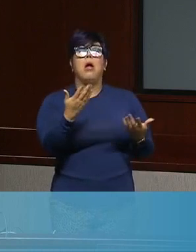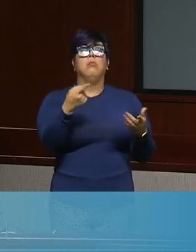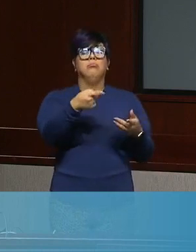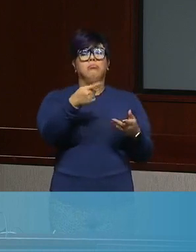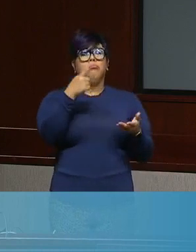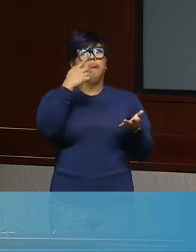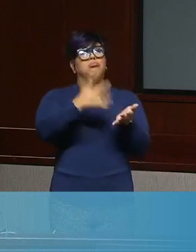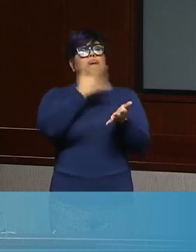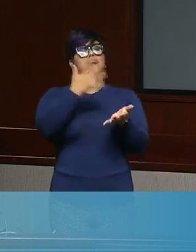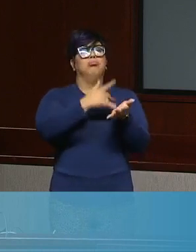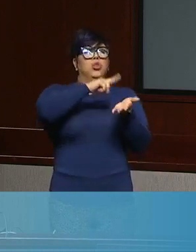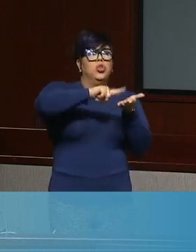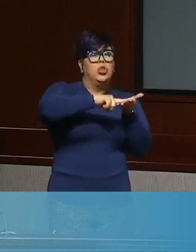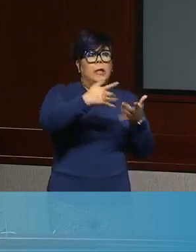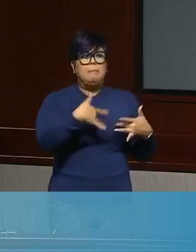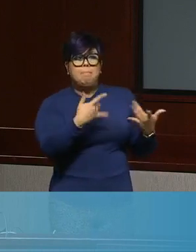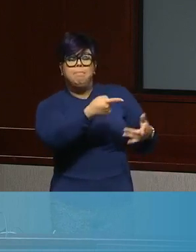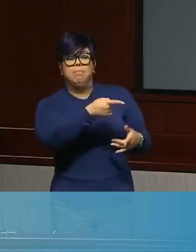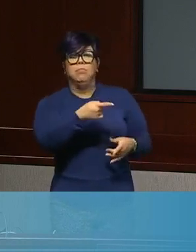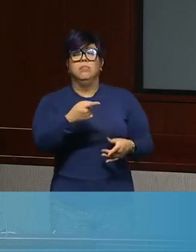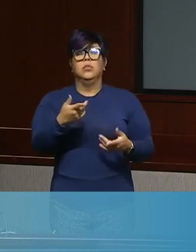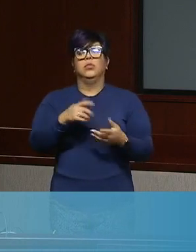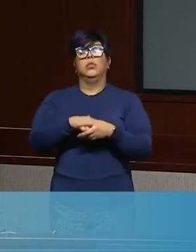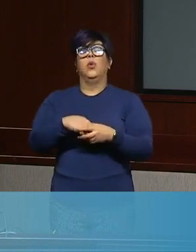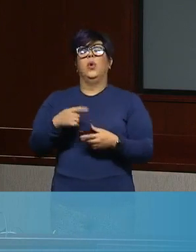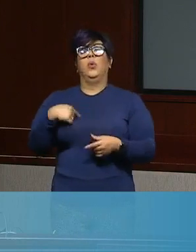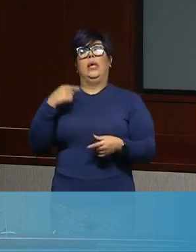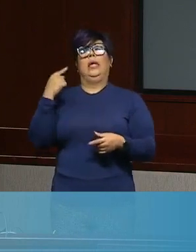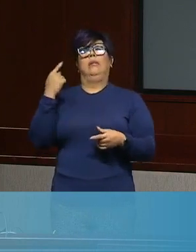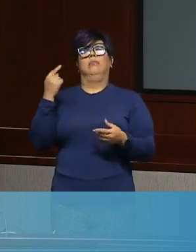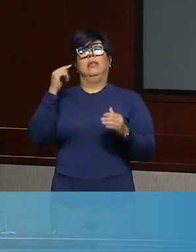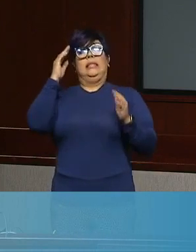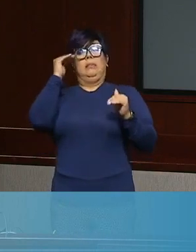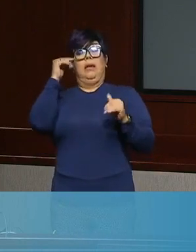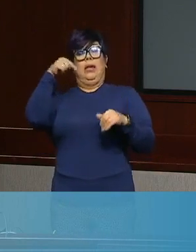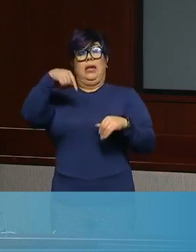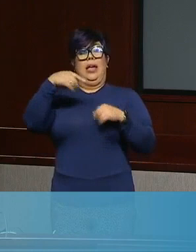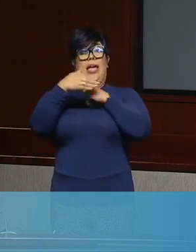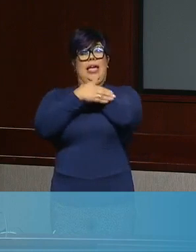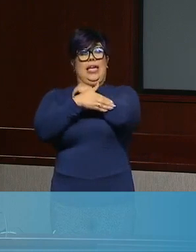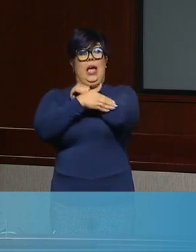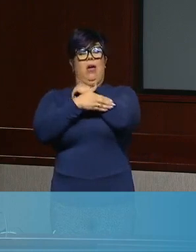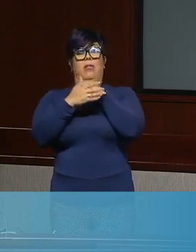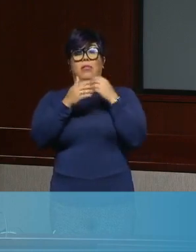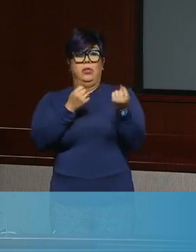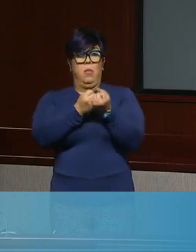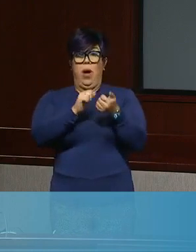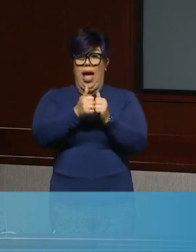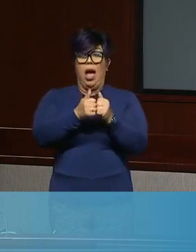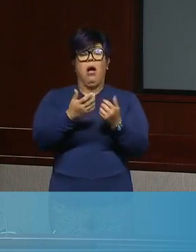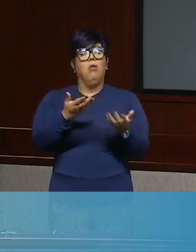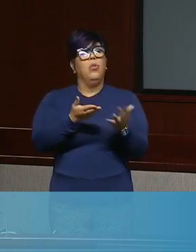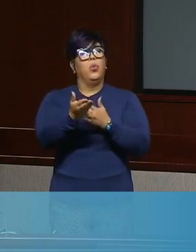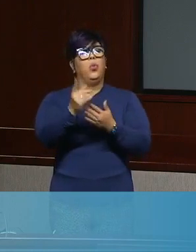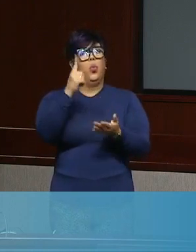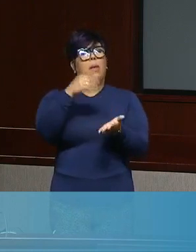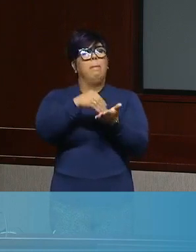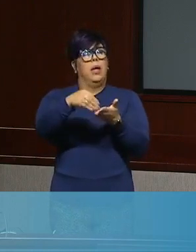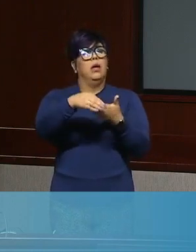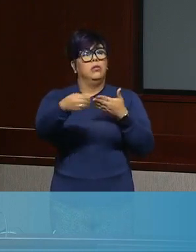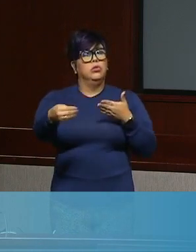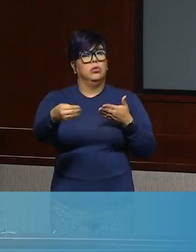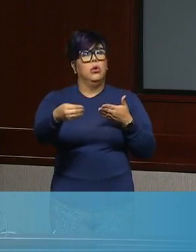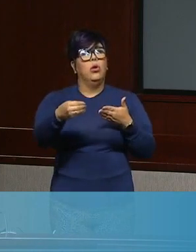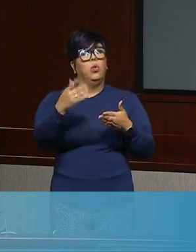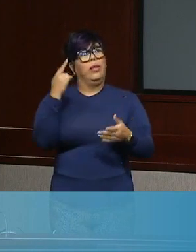checks. And we anticipate the county's local allocation to this program of $1 million will support